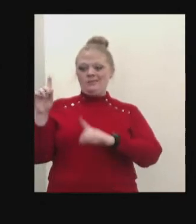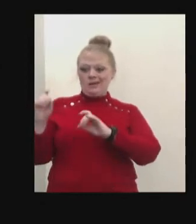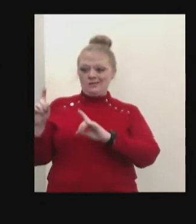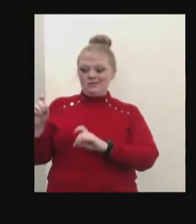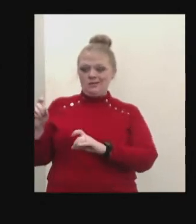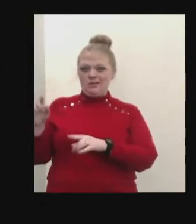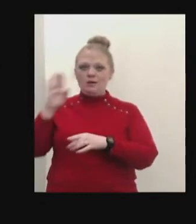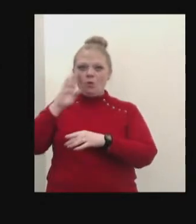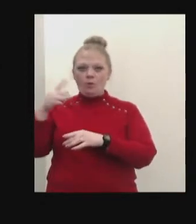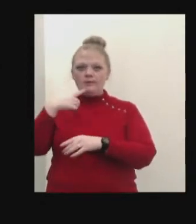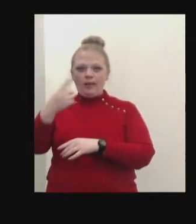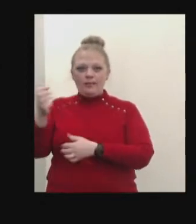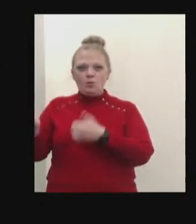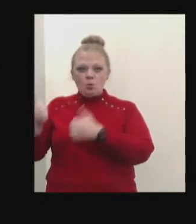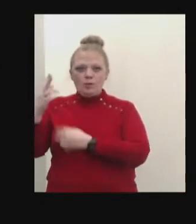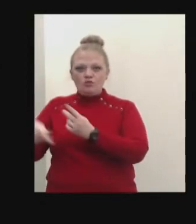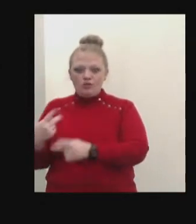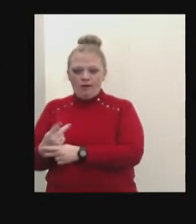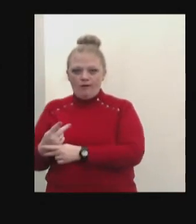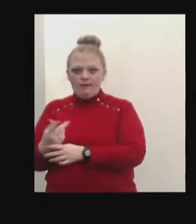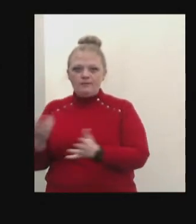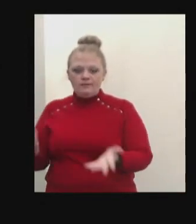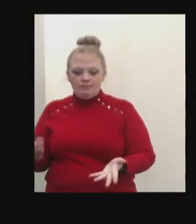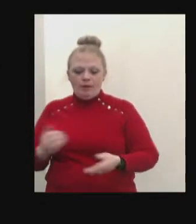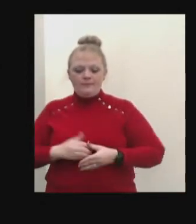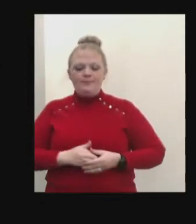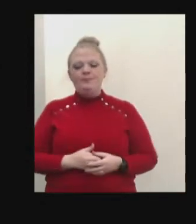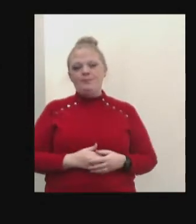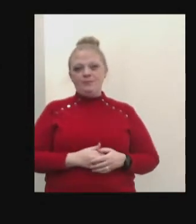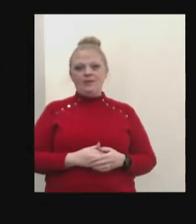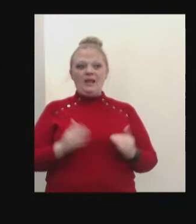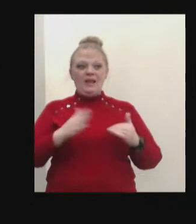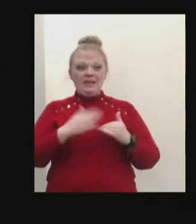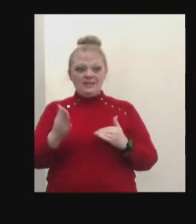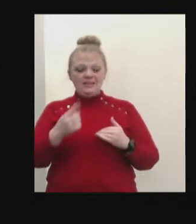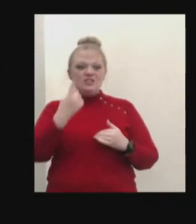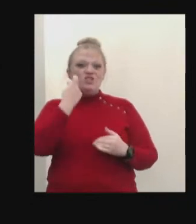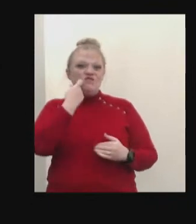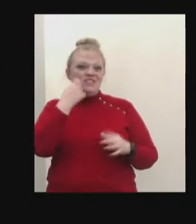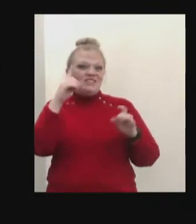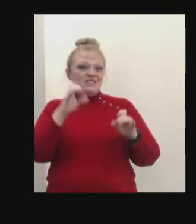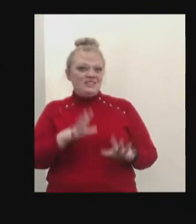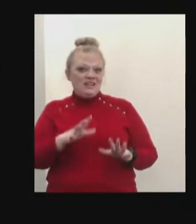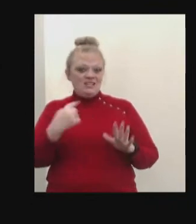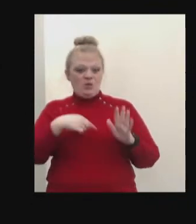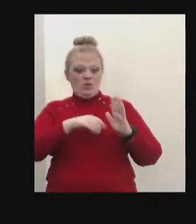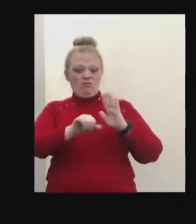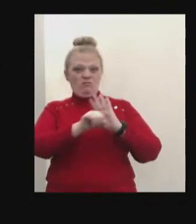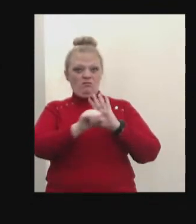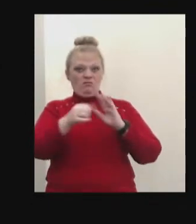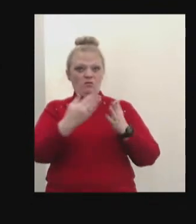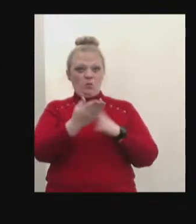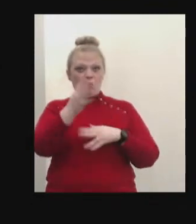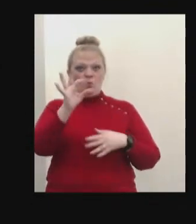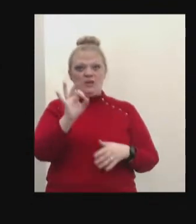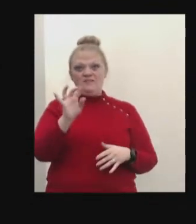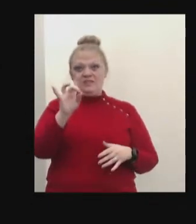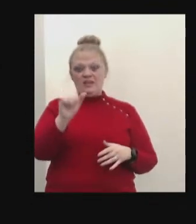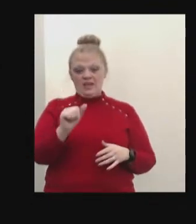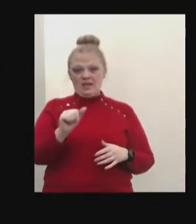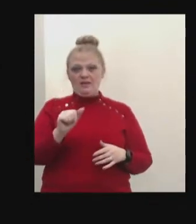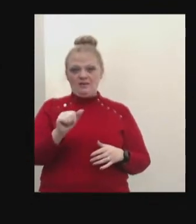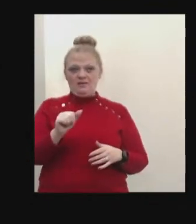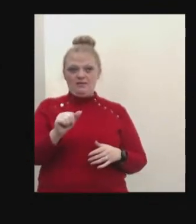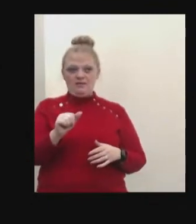genetically sequenced to determine if you have Omicron. But at least these most recent tests that have been identified by the FDA can say whether it is